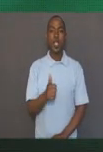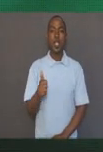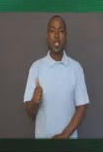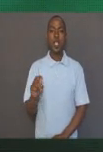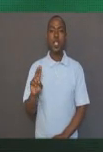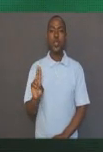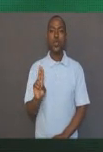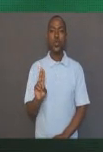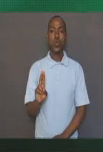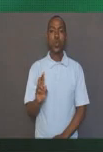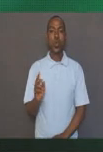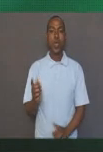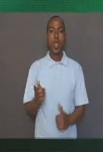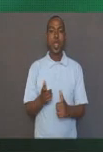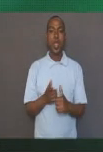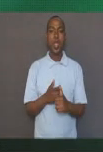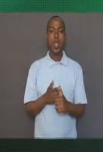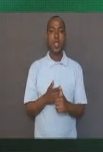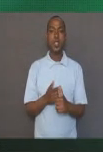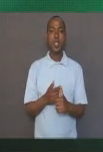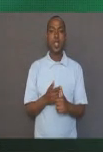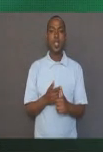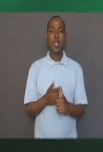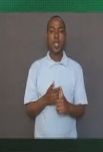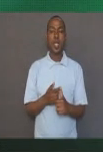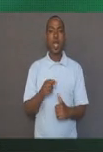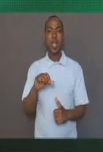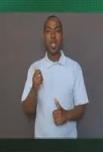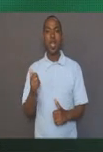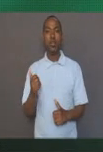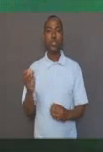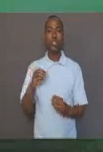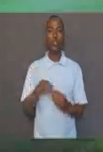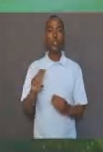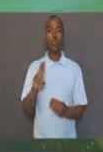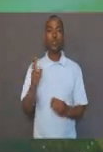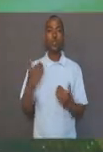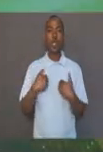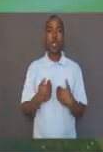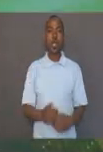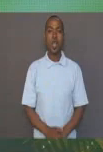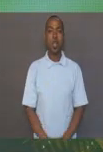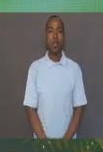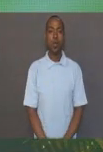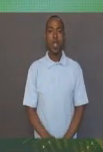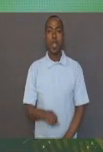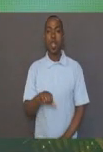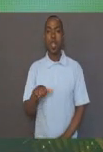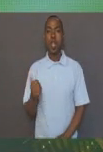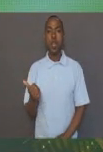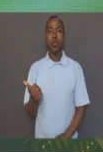AAU is one of many universities in Ethiopia. Some